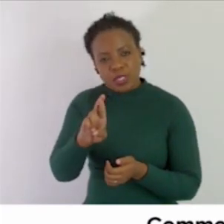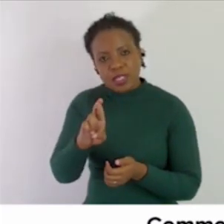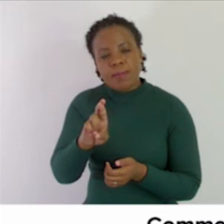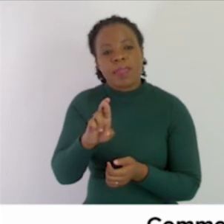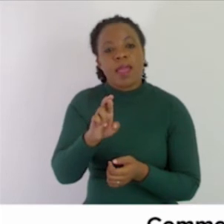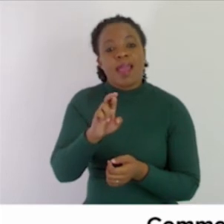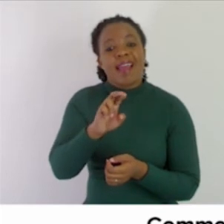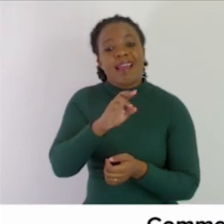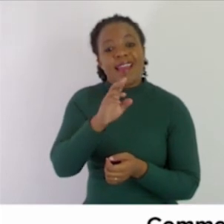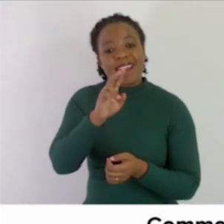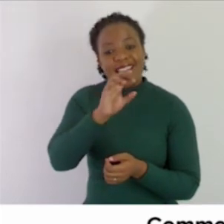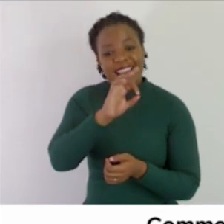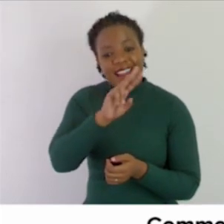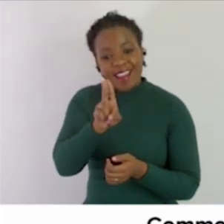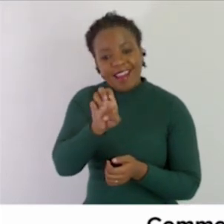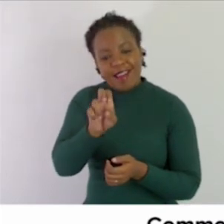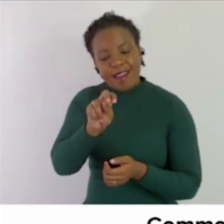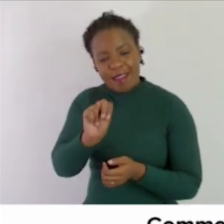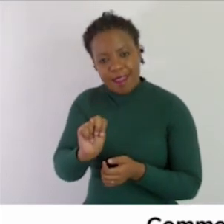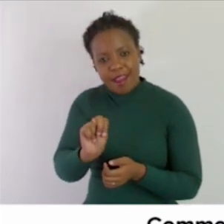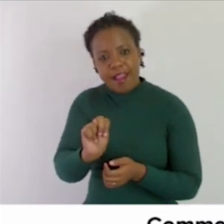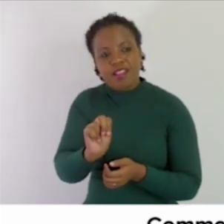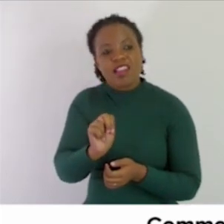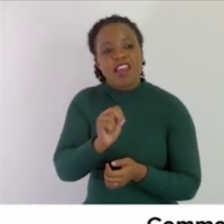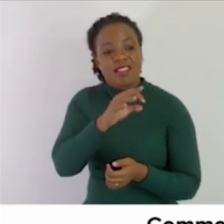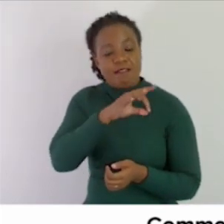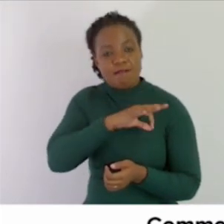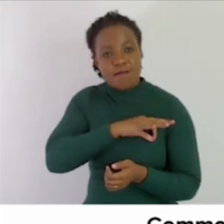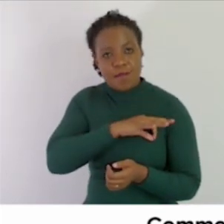Hen is the feminine, the female.